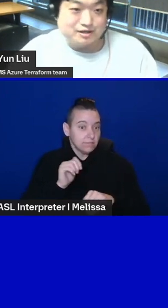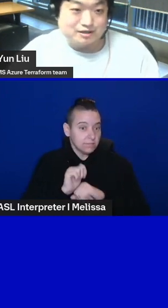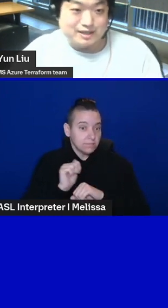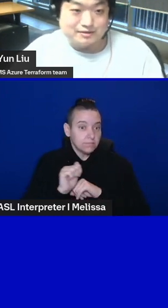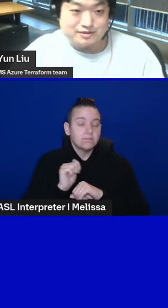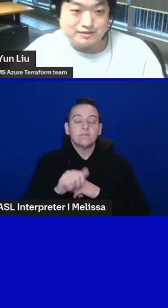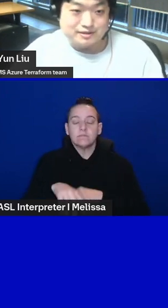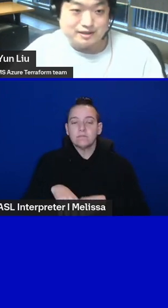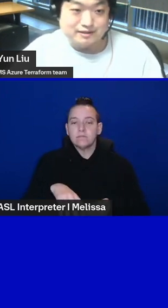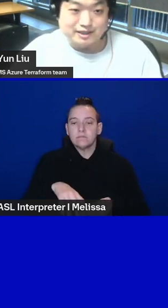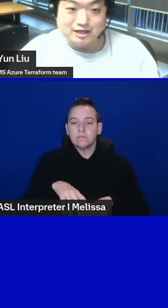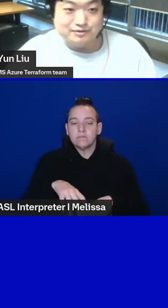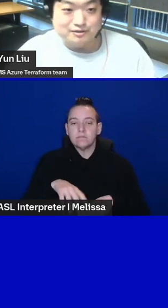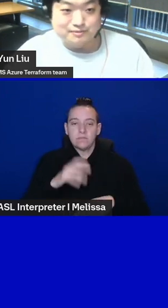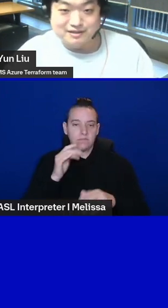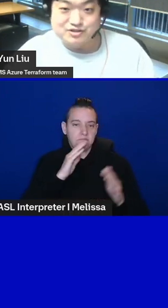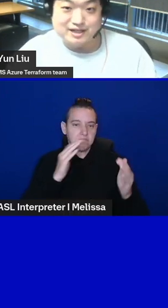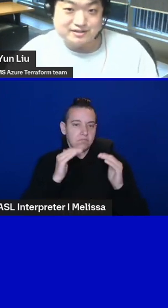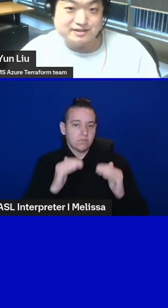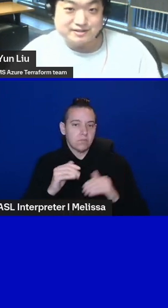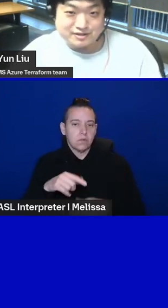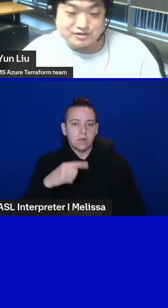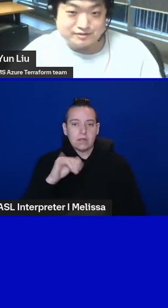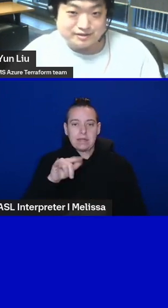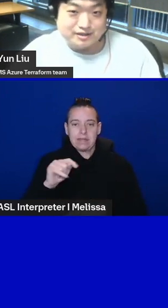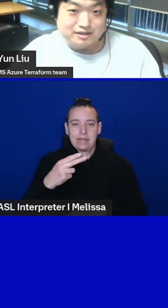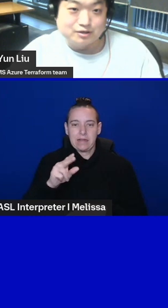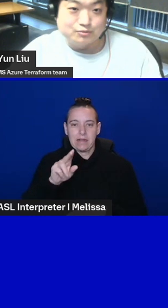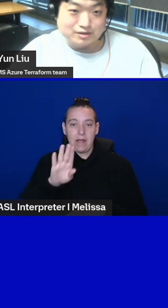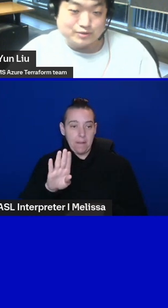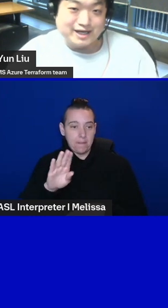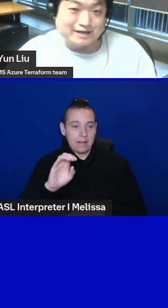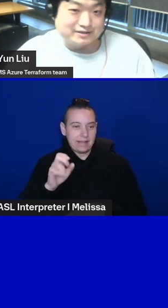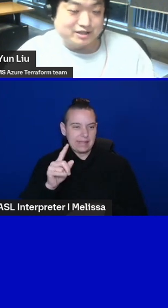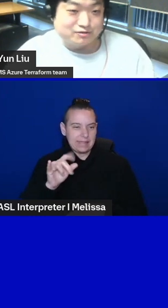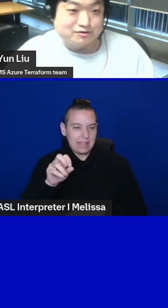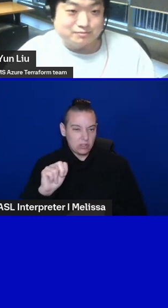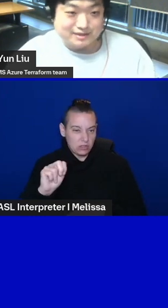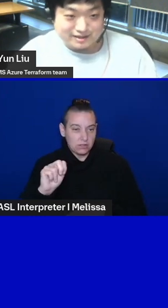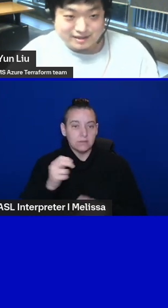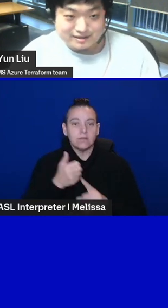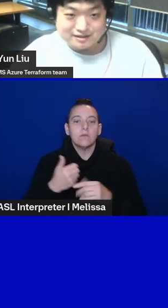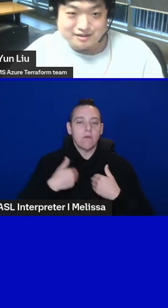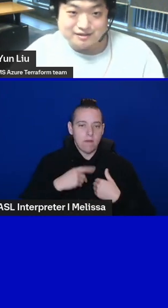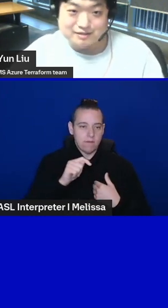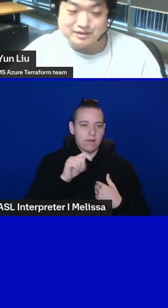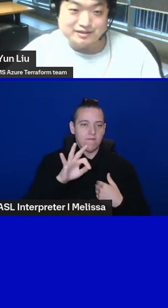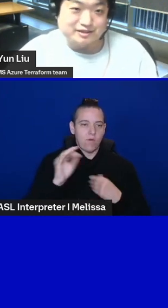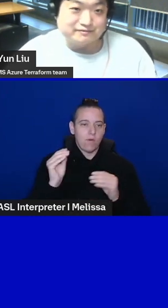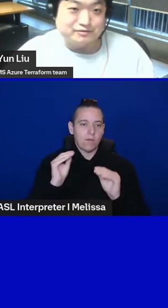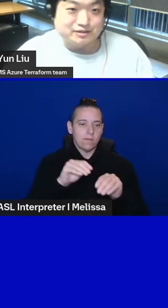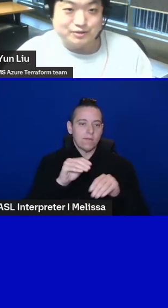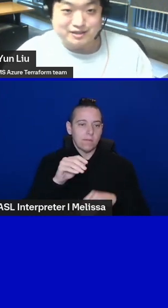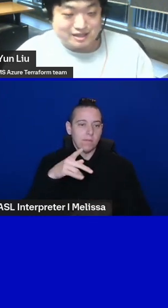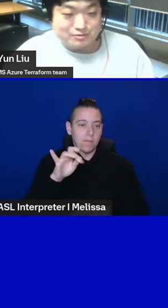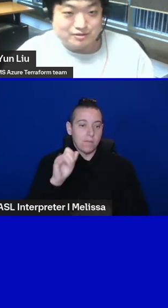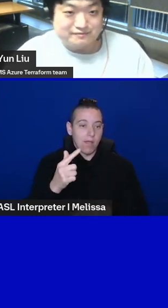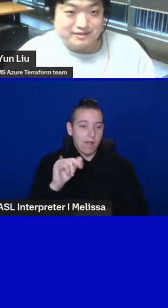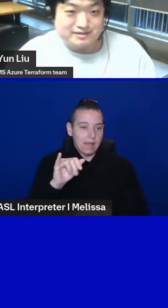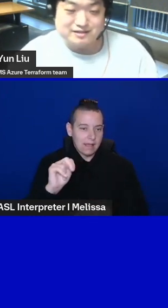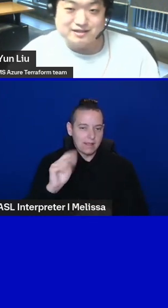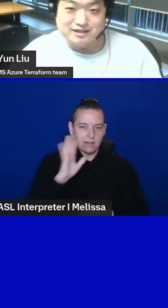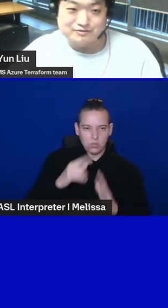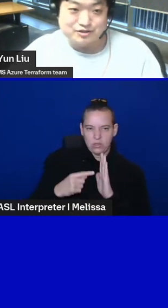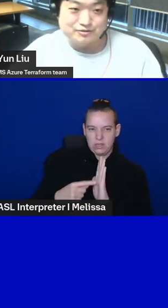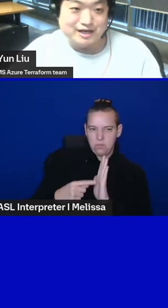I will talk about GitHub Copilot Chat extension, where we have a Terraform plugin. I'm going to give you a quick demo